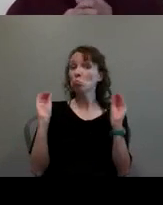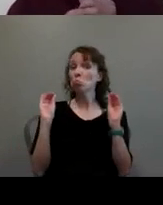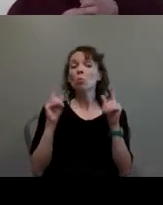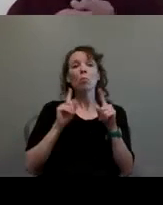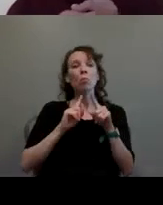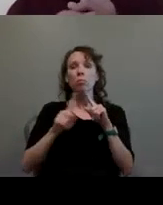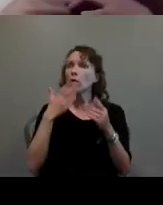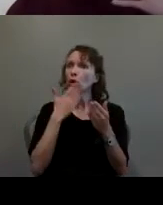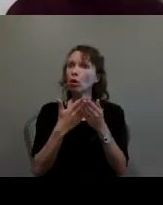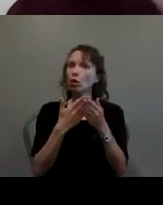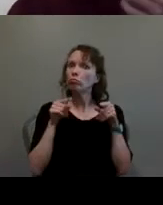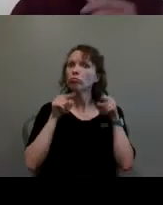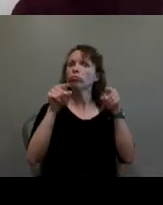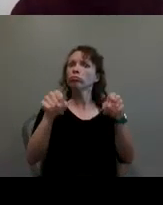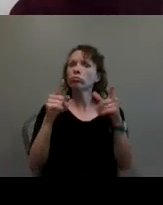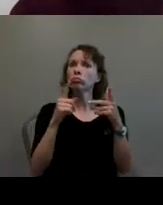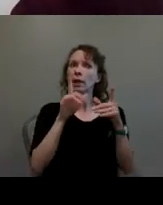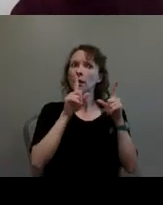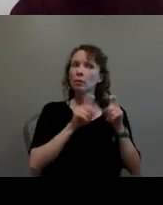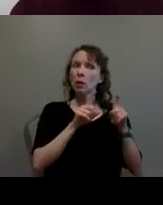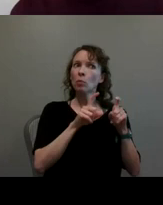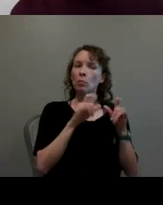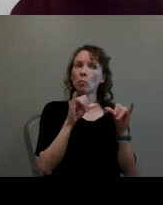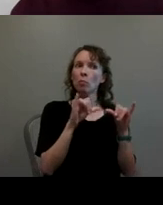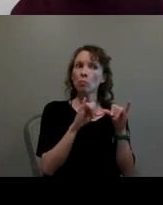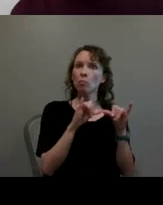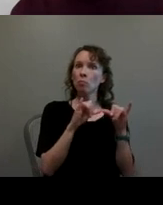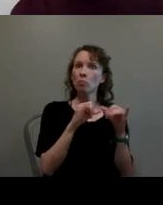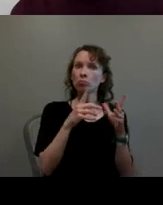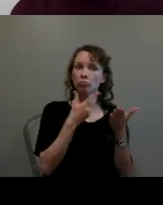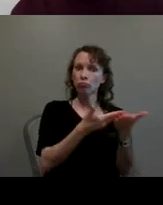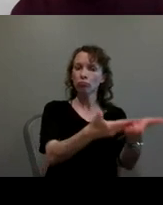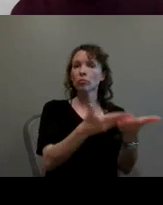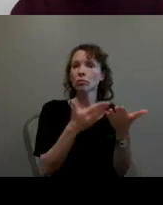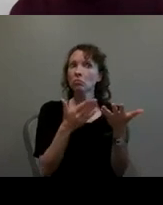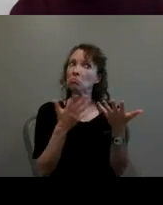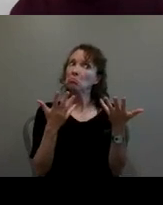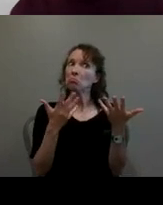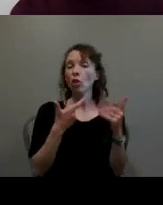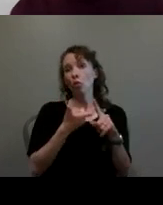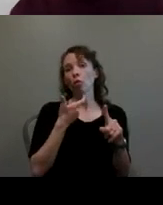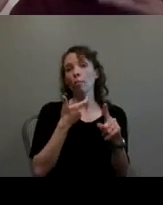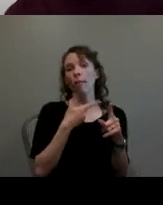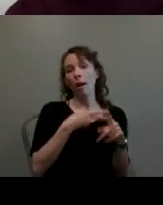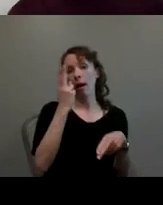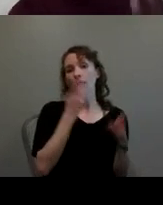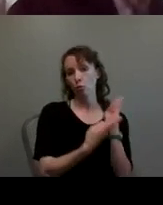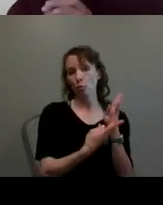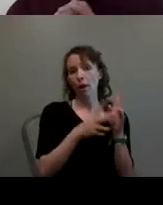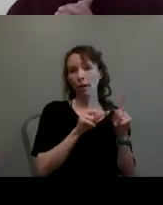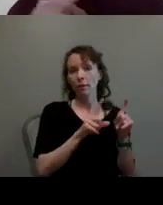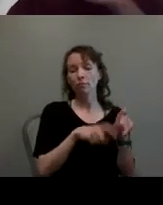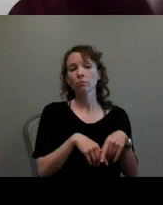experimental measurements obtained through some high throughput assay. And in some cases, on par with training